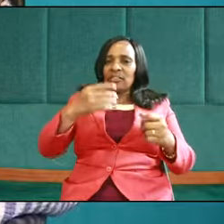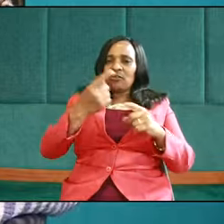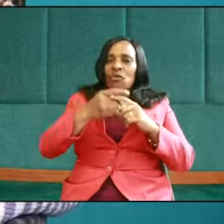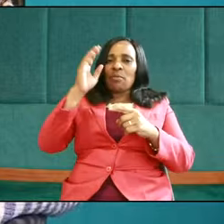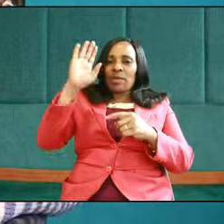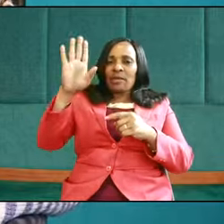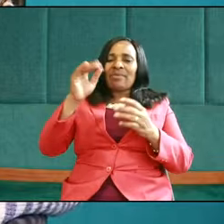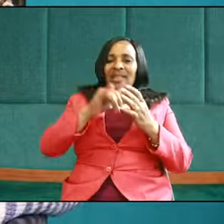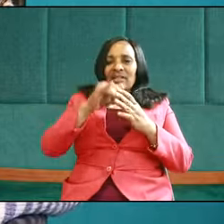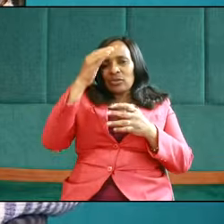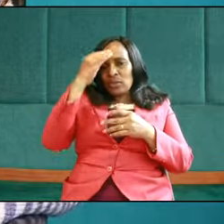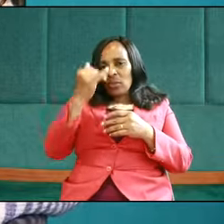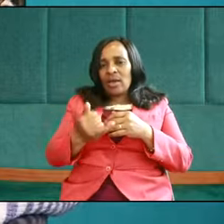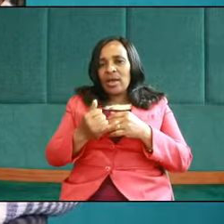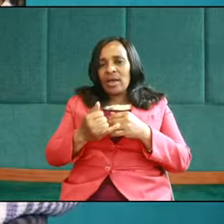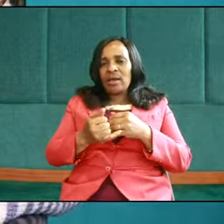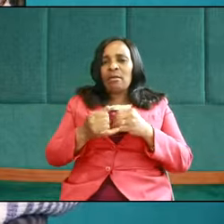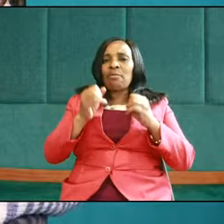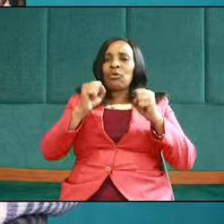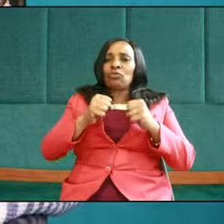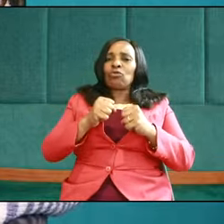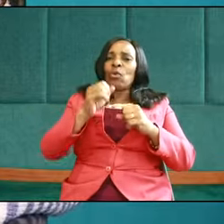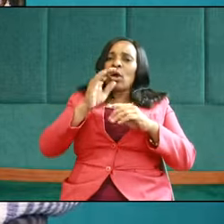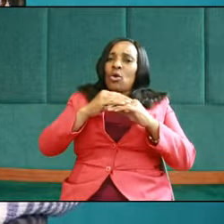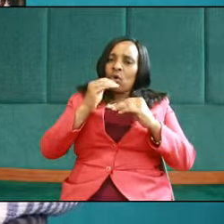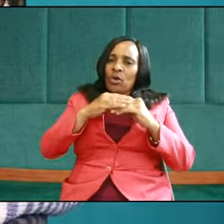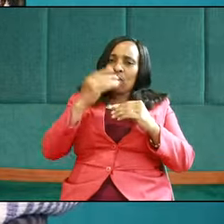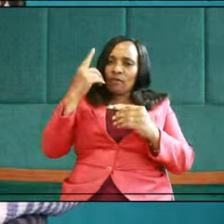that is why we are called to repentance.